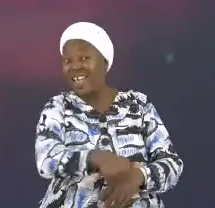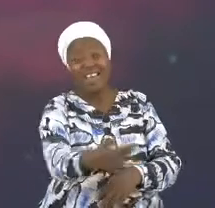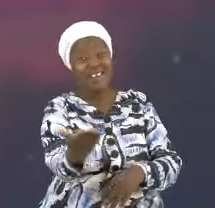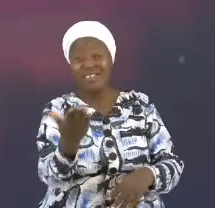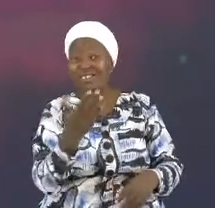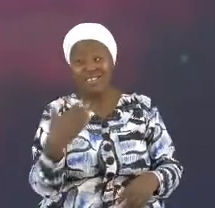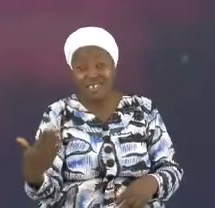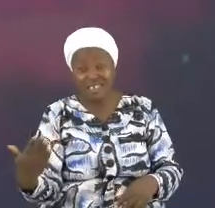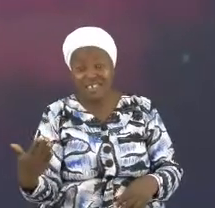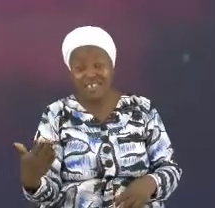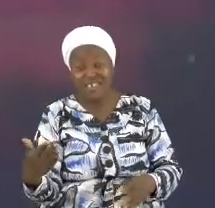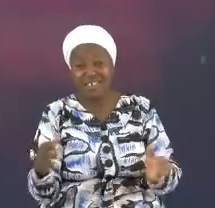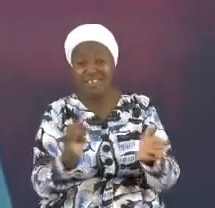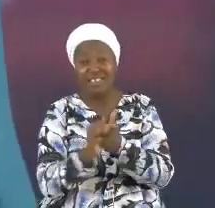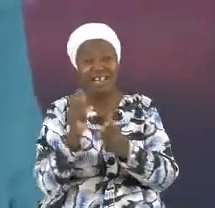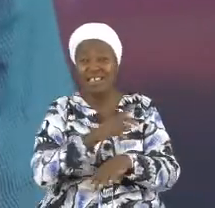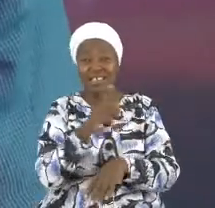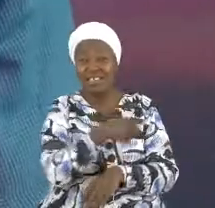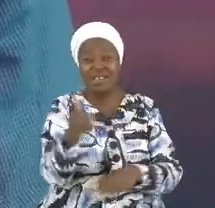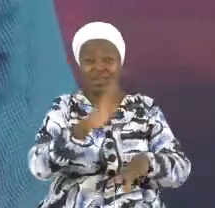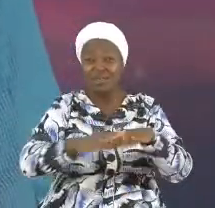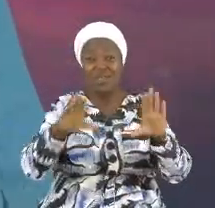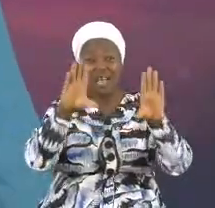that they don't agree with,